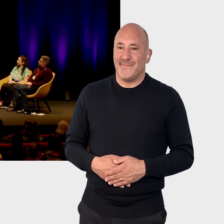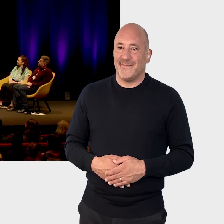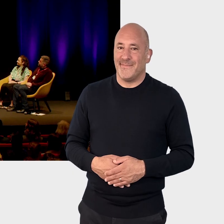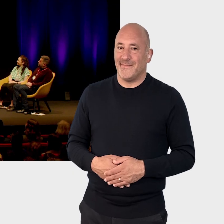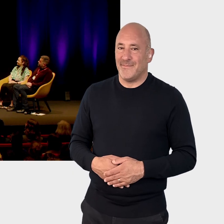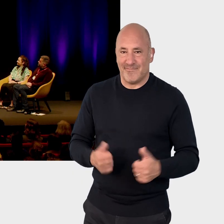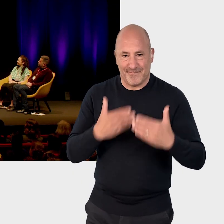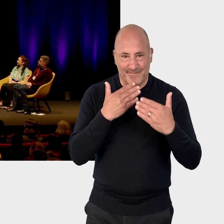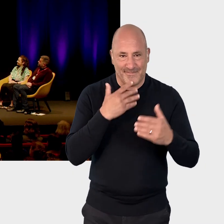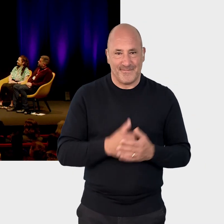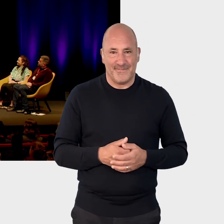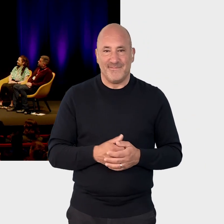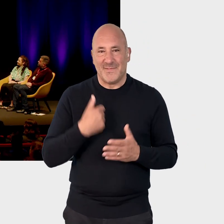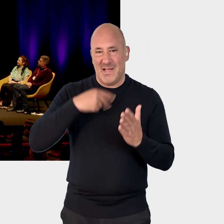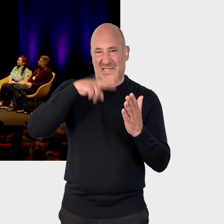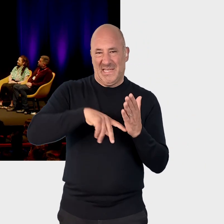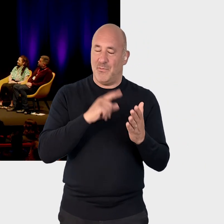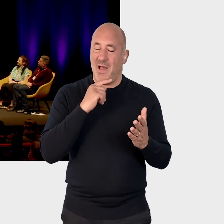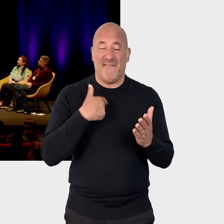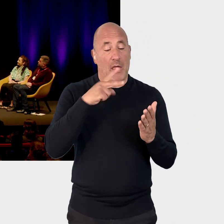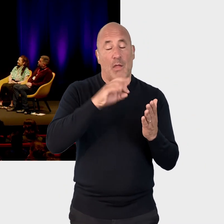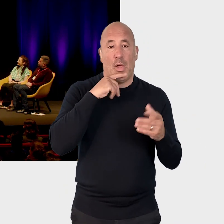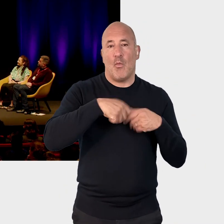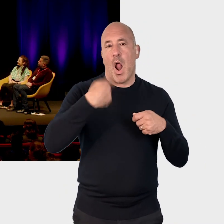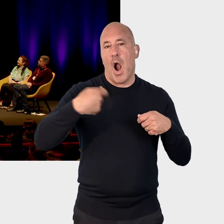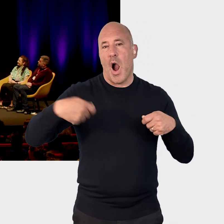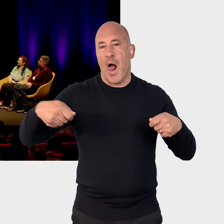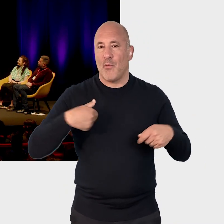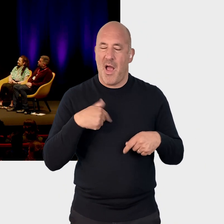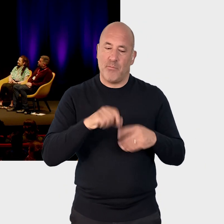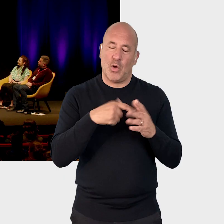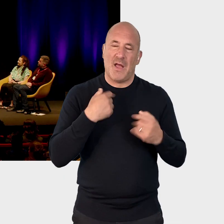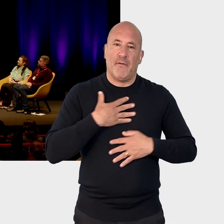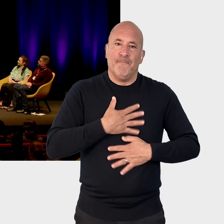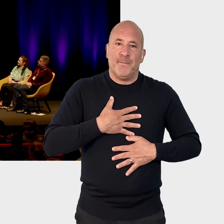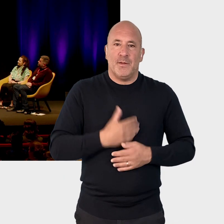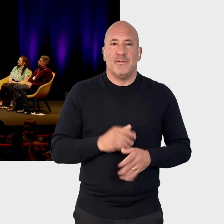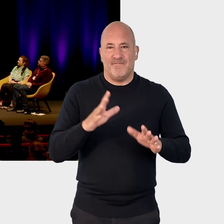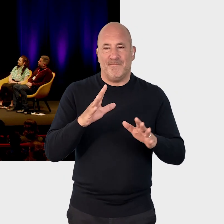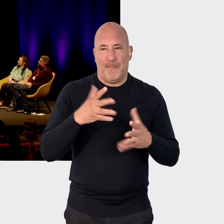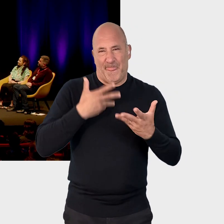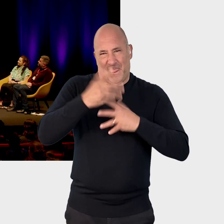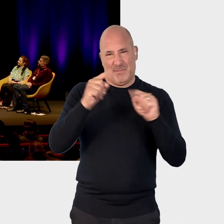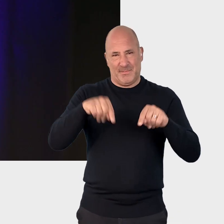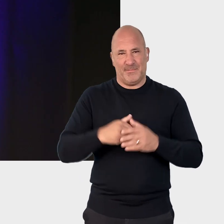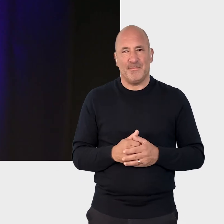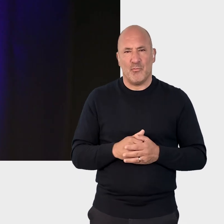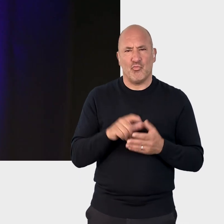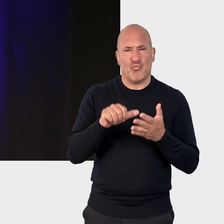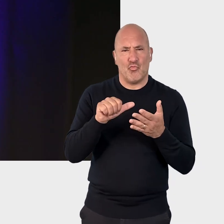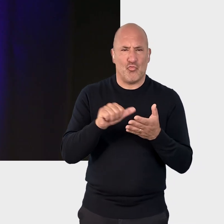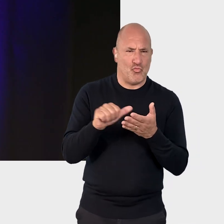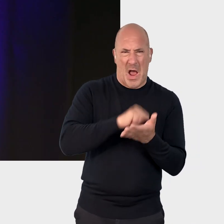Thank you. I'm going to read, because I'll waffle otherwise, because I find it quite emotional, this as a project. To give you a bit